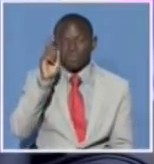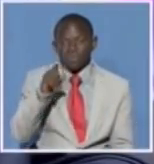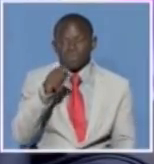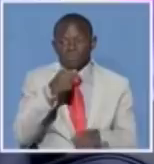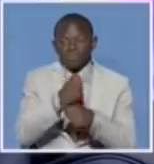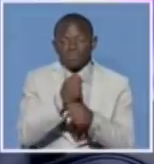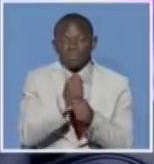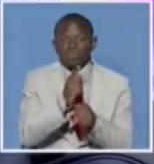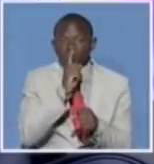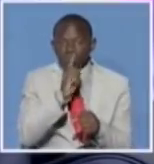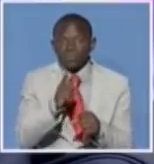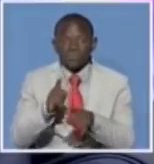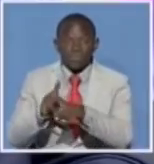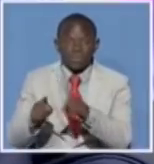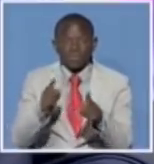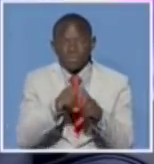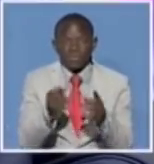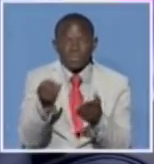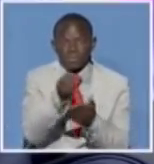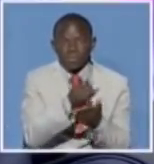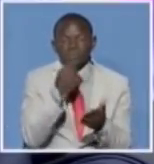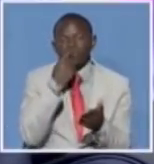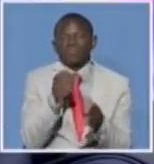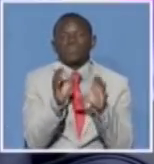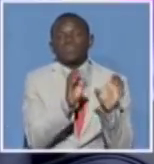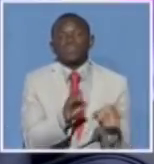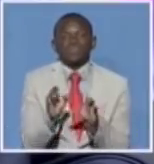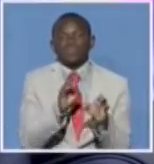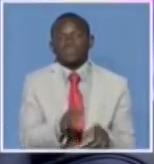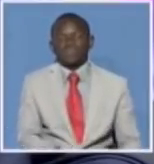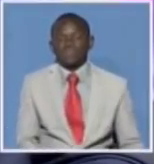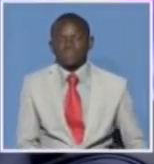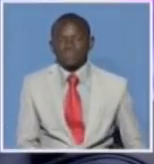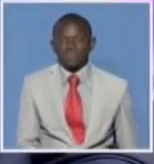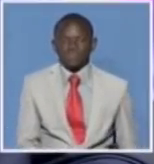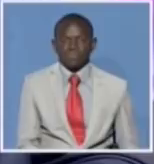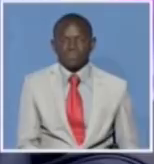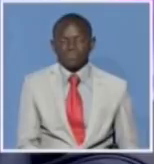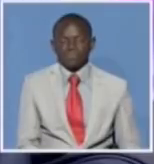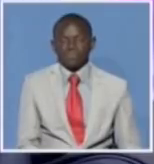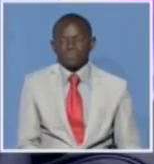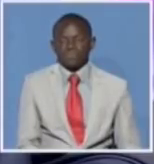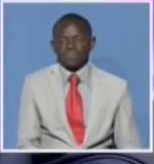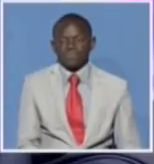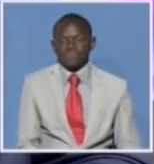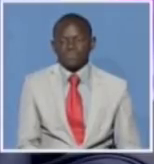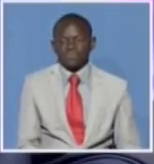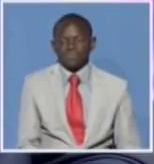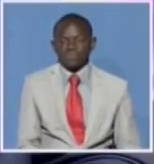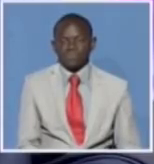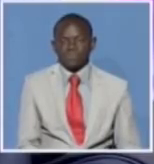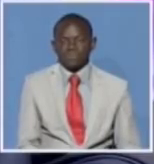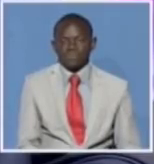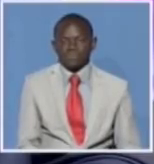respective functions. As the case may be, with respect to the members